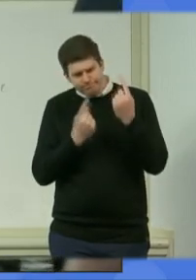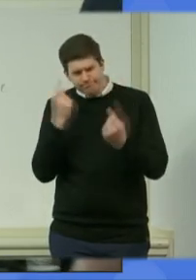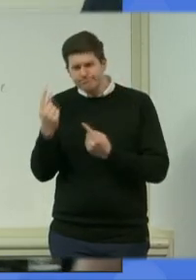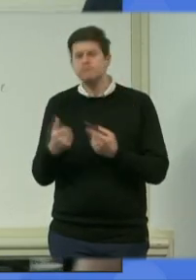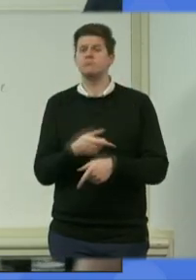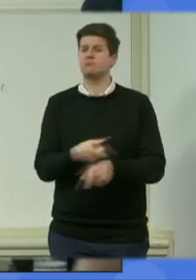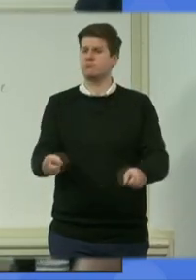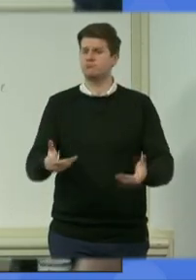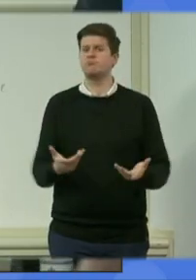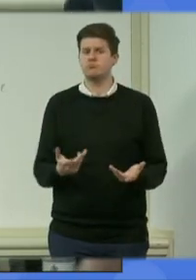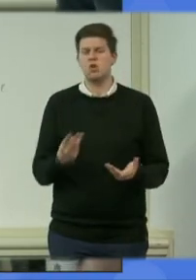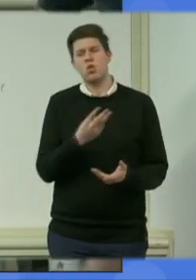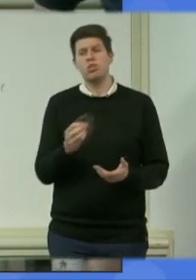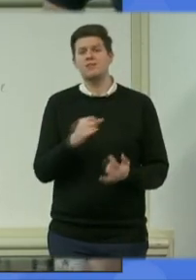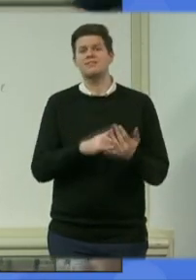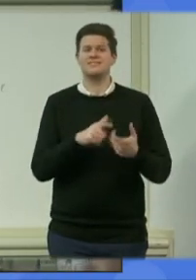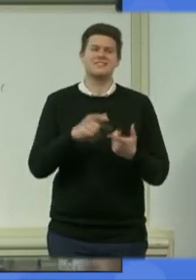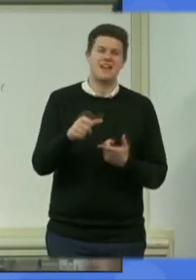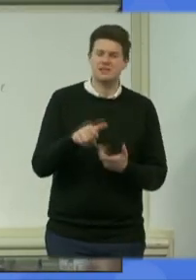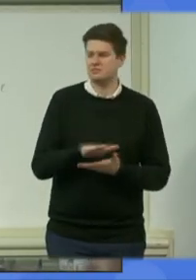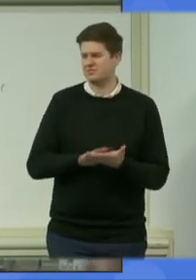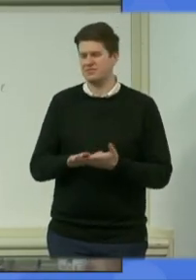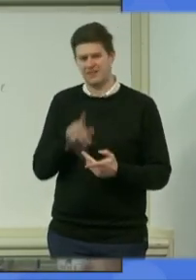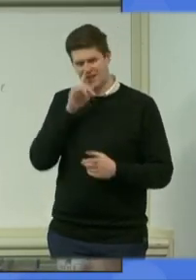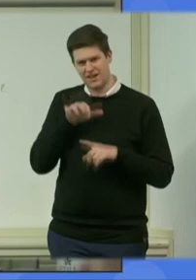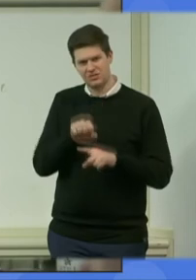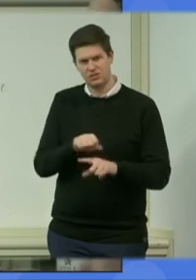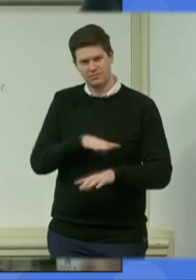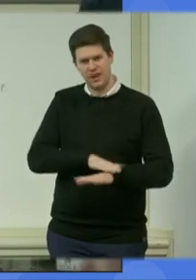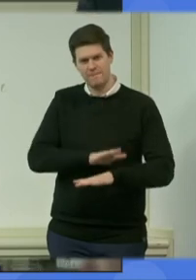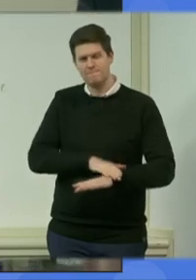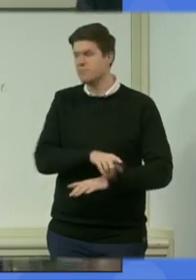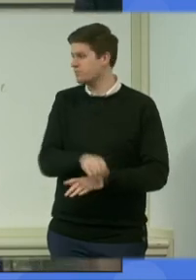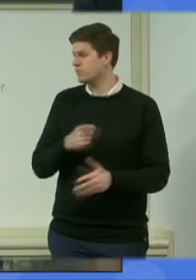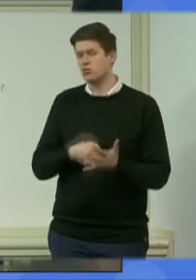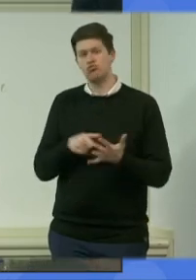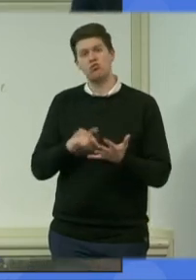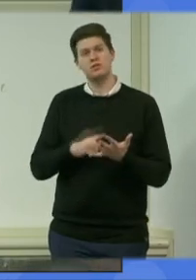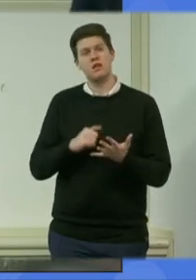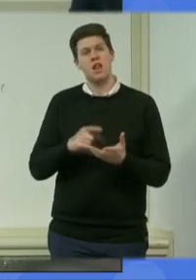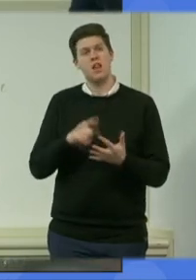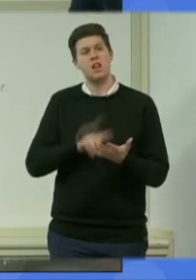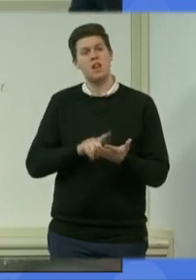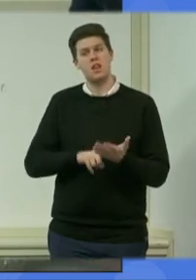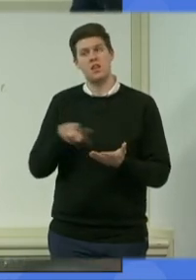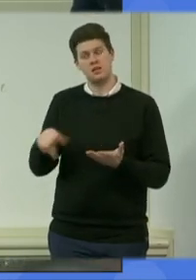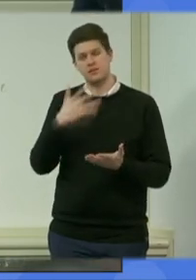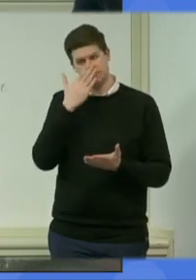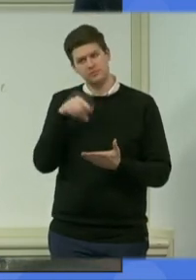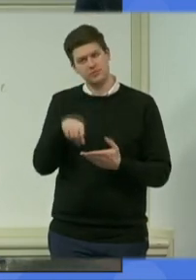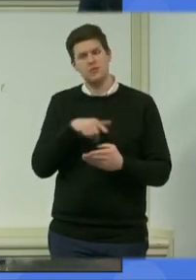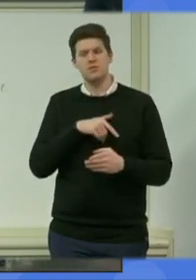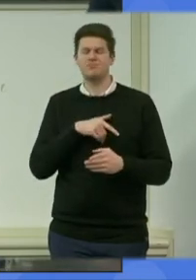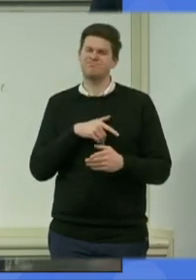30 seconds doing that, just linking these two together. And I think what Russell did, he sort of echoed some of the themes we heard in the kind of talks by myself and by